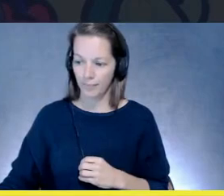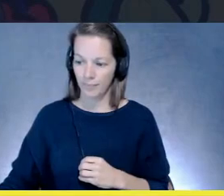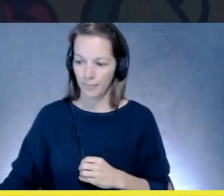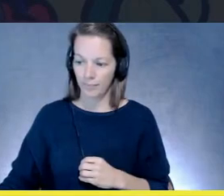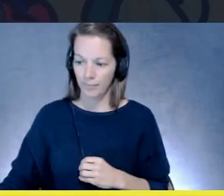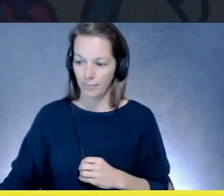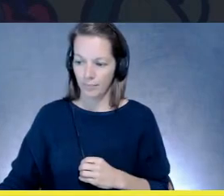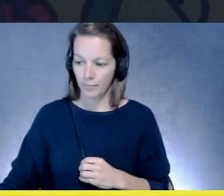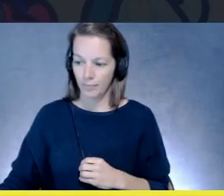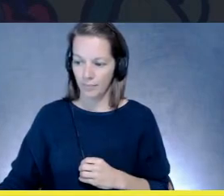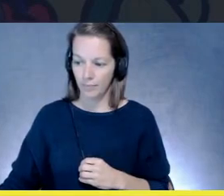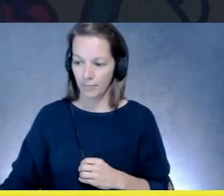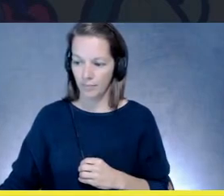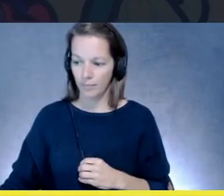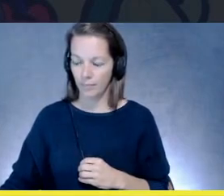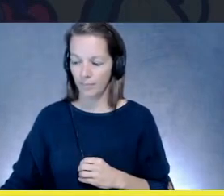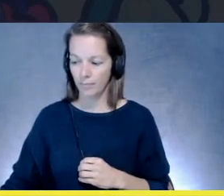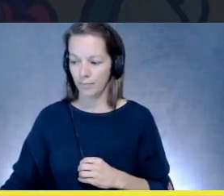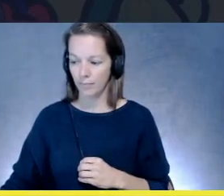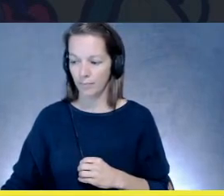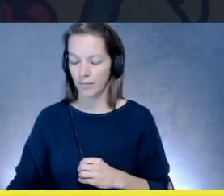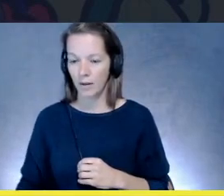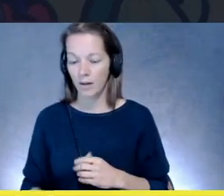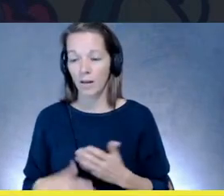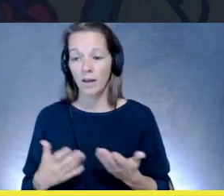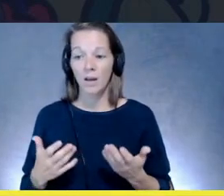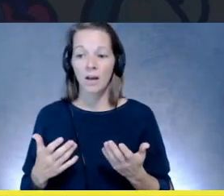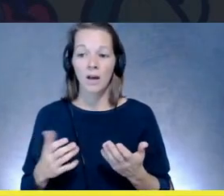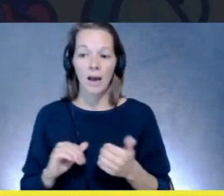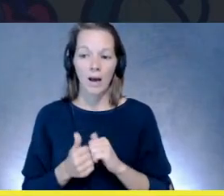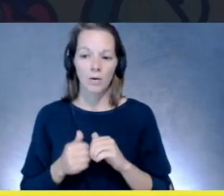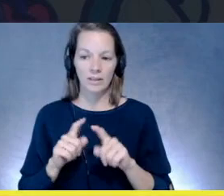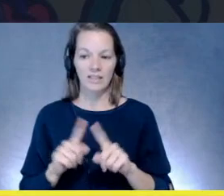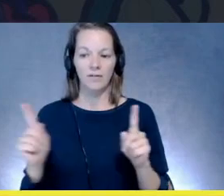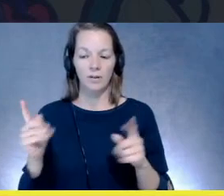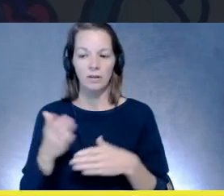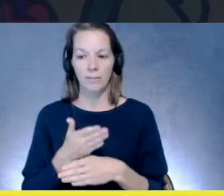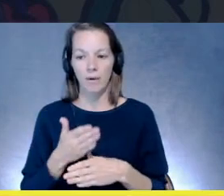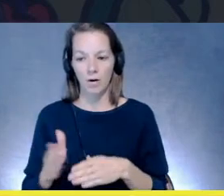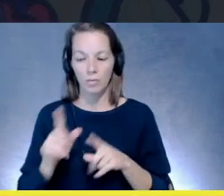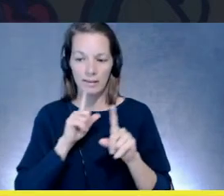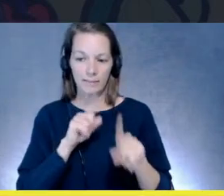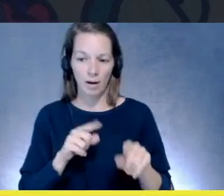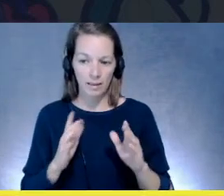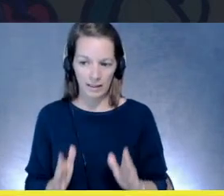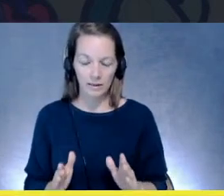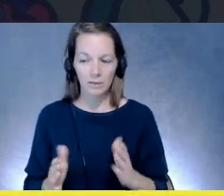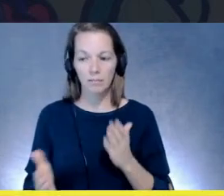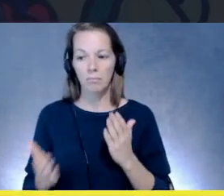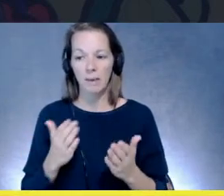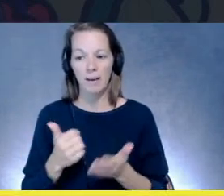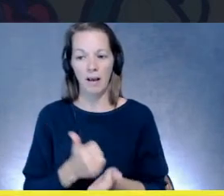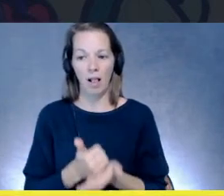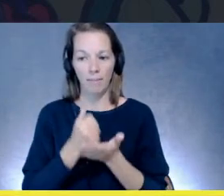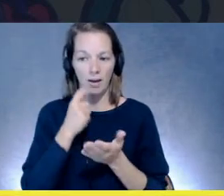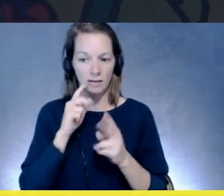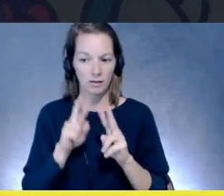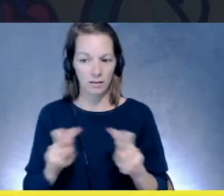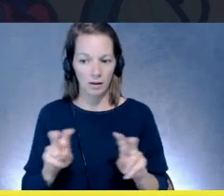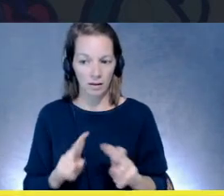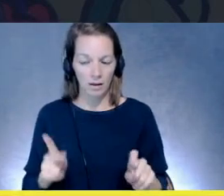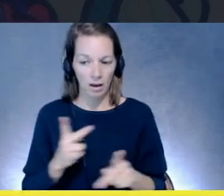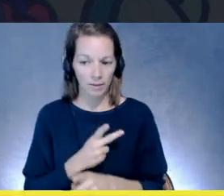Now, we also look to explore how differences among respondents might help us unpack our findings